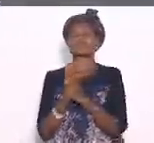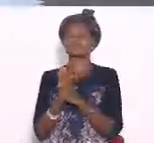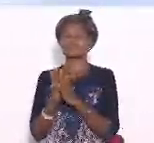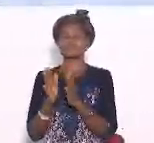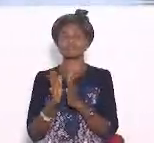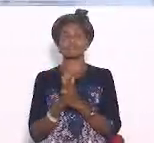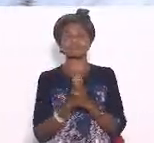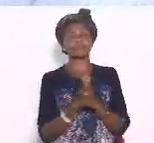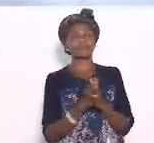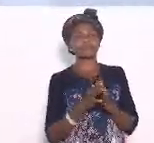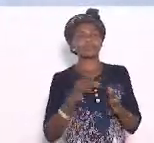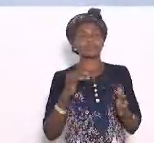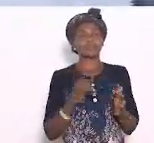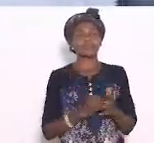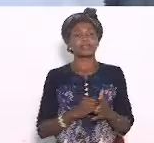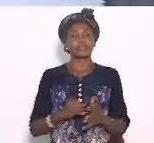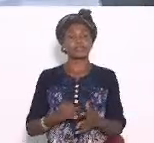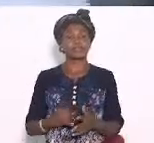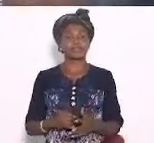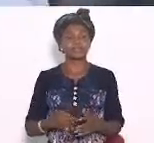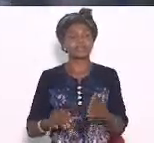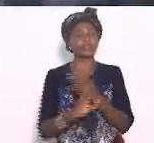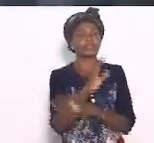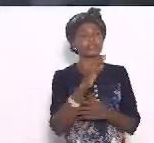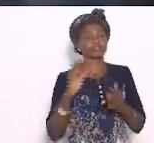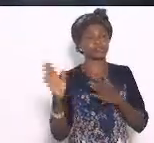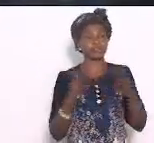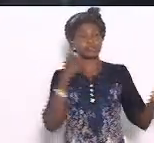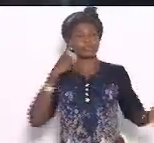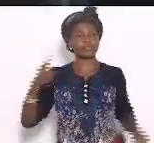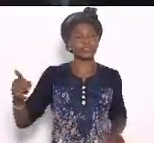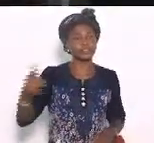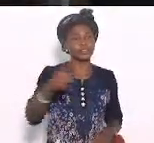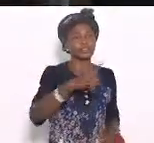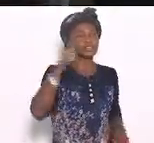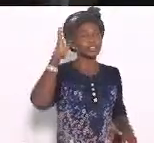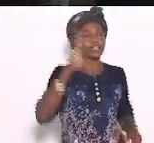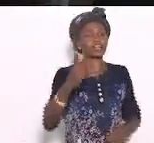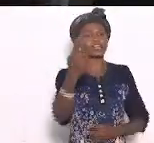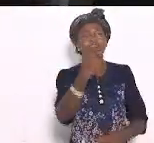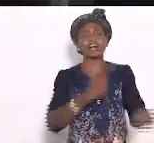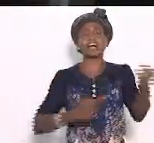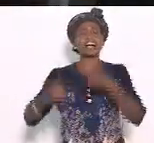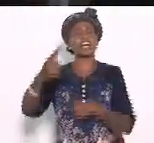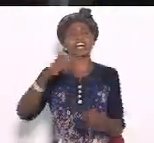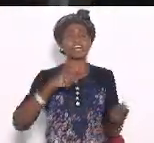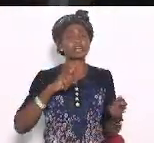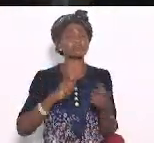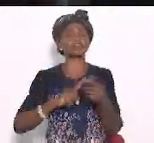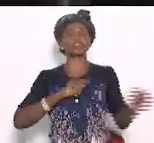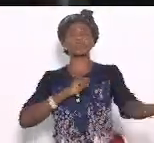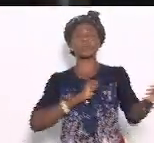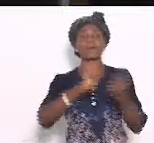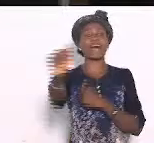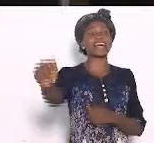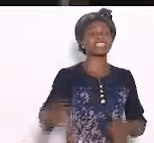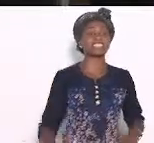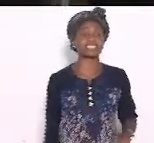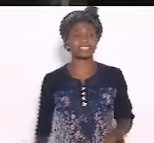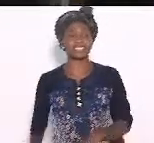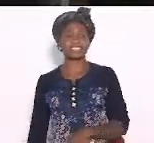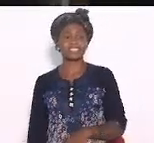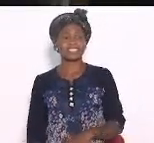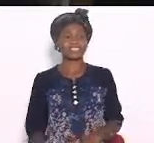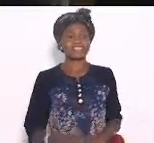your God for you shall come to